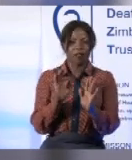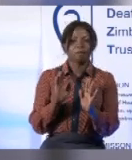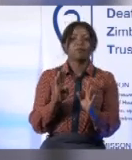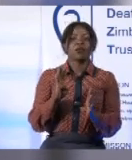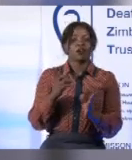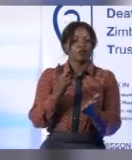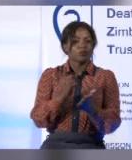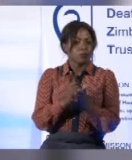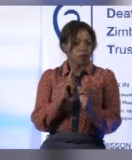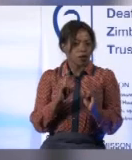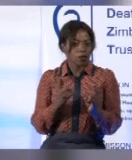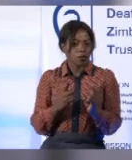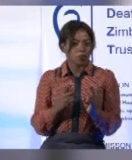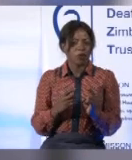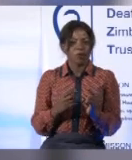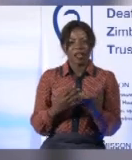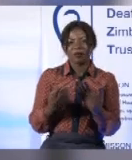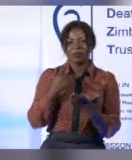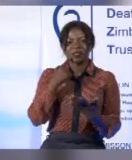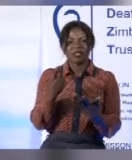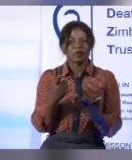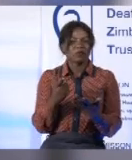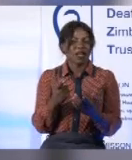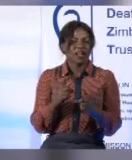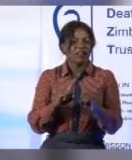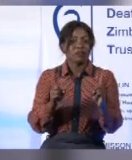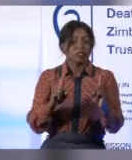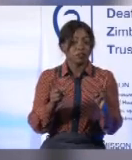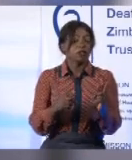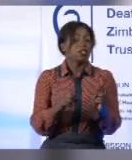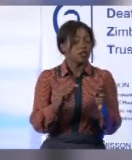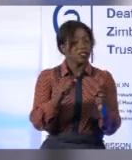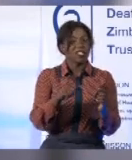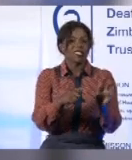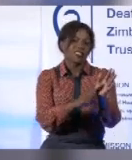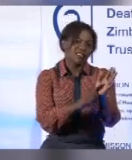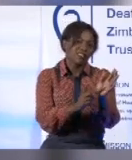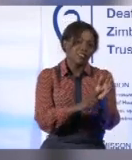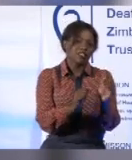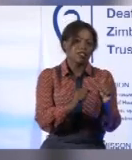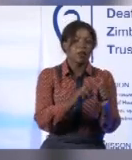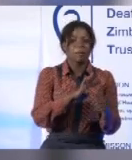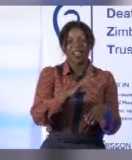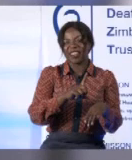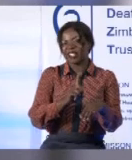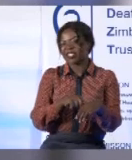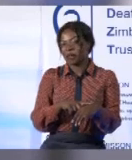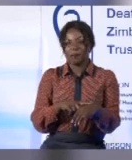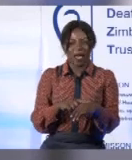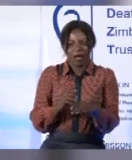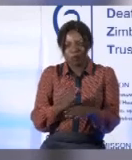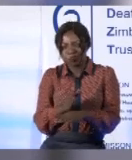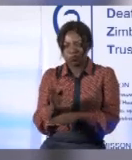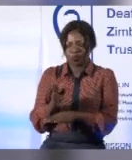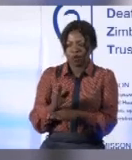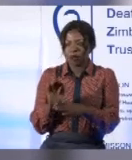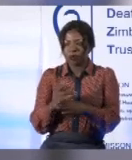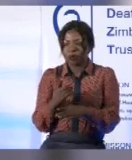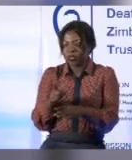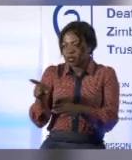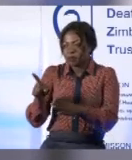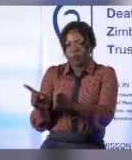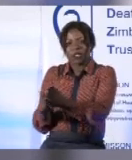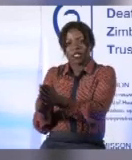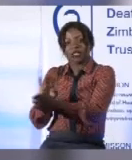a way I find my excuses. I please you here and there, but I find my excuses whilst I'm getting time to please the other